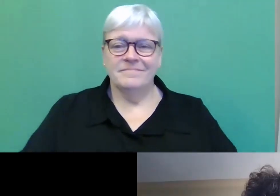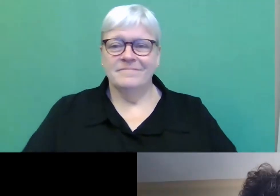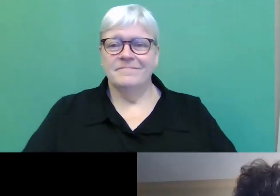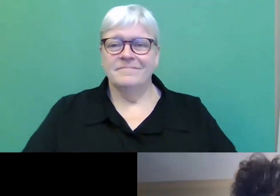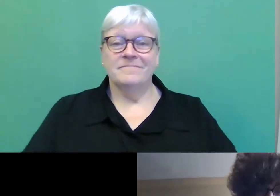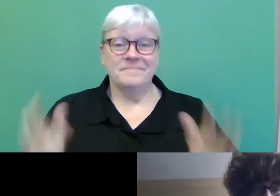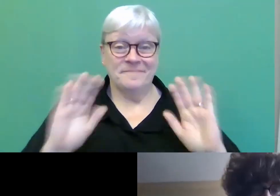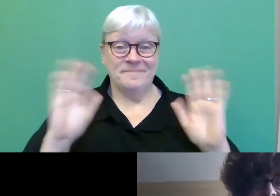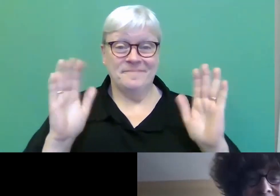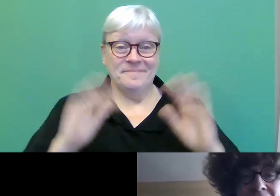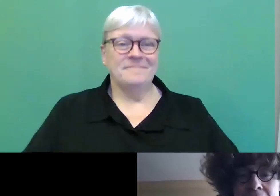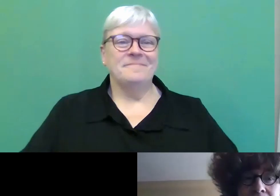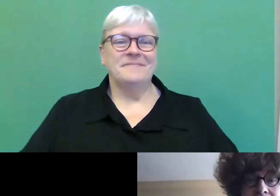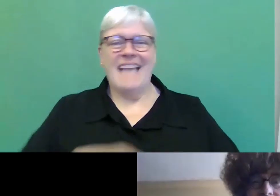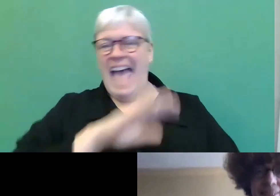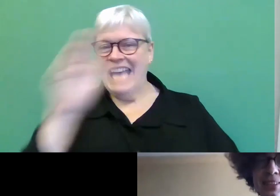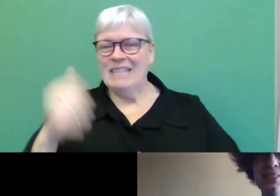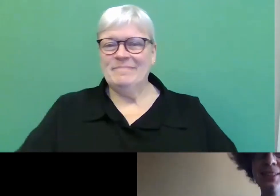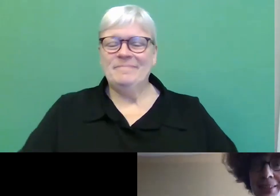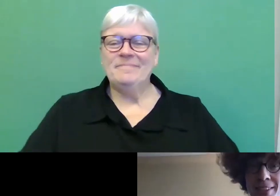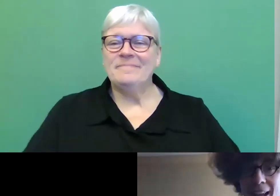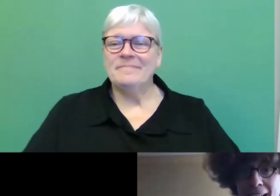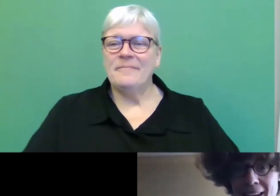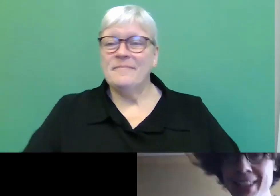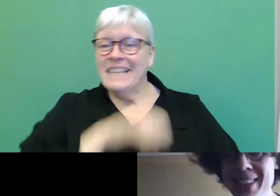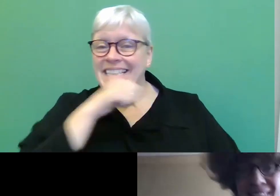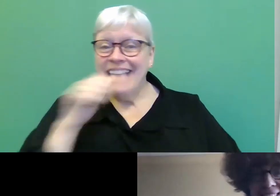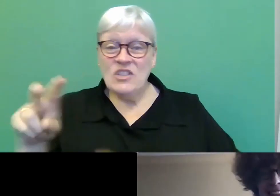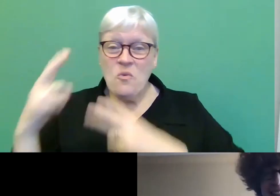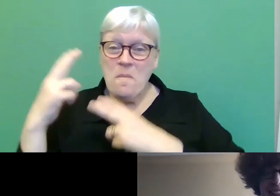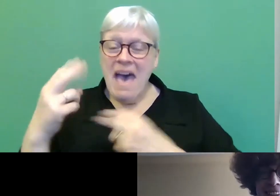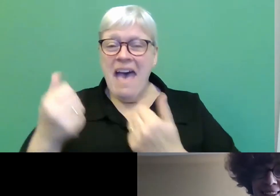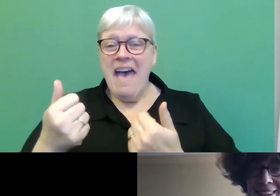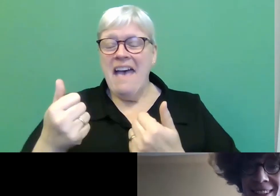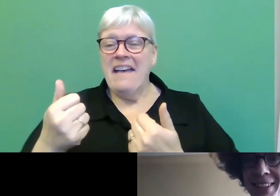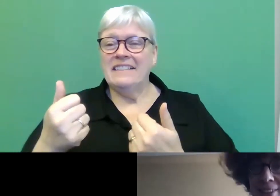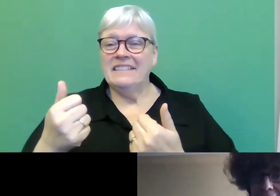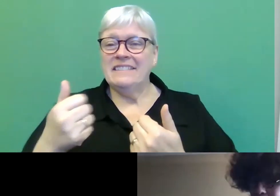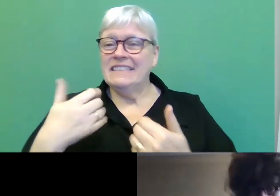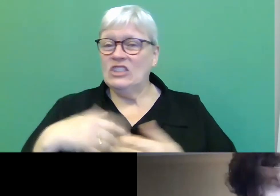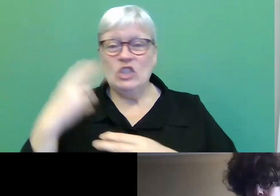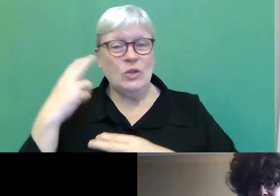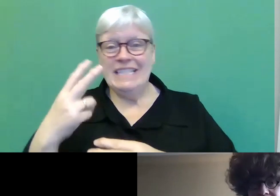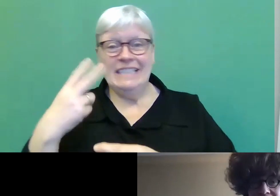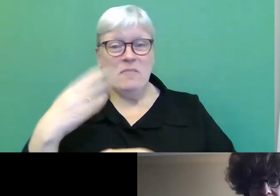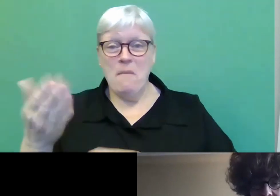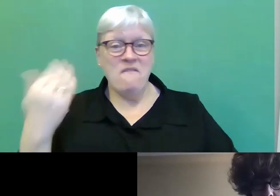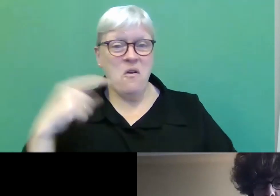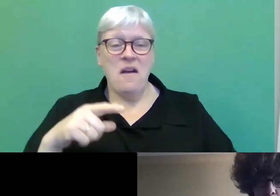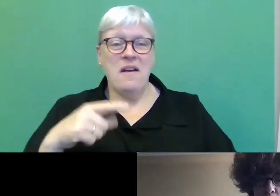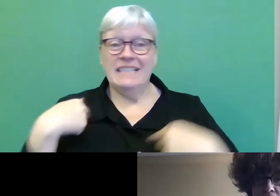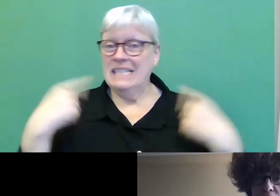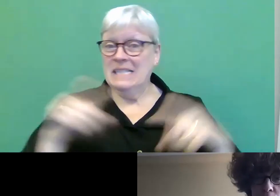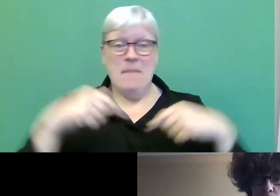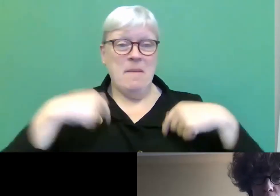Hello. Hiya. That was nice to look back on that. I haven't seen any of that yet. No, me neither. Since the day, it